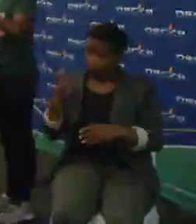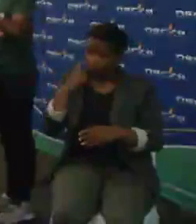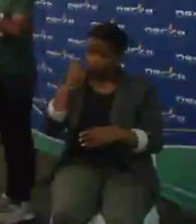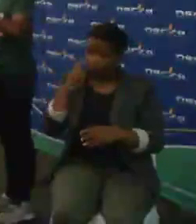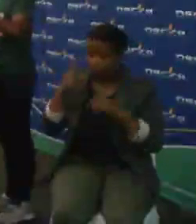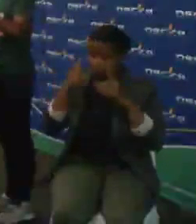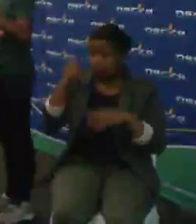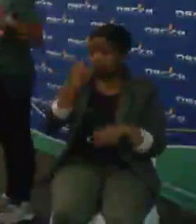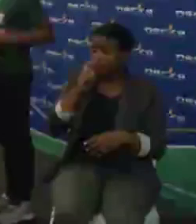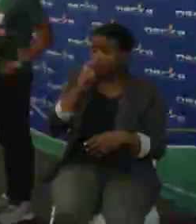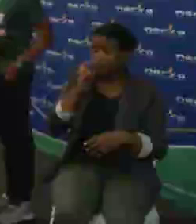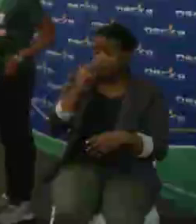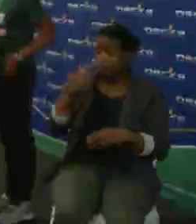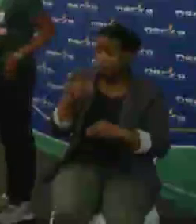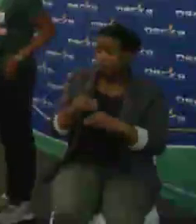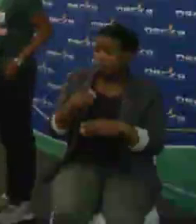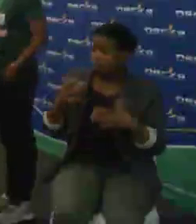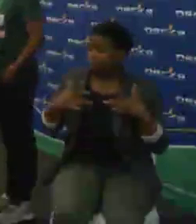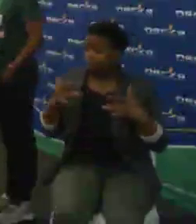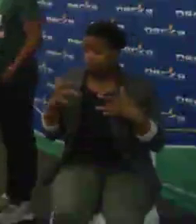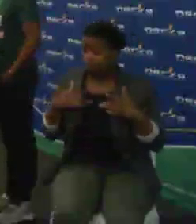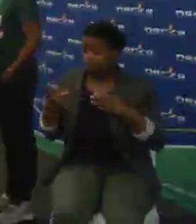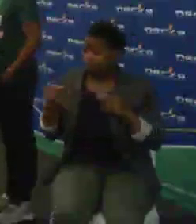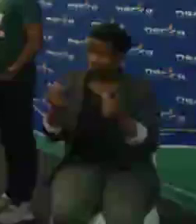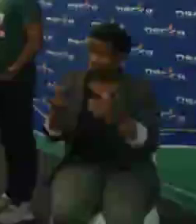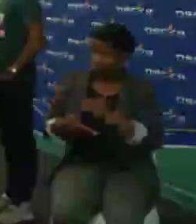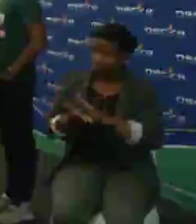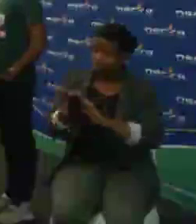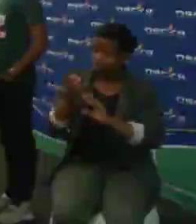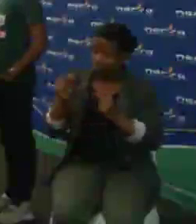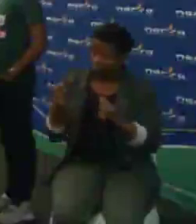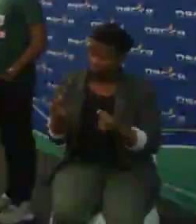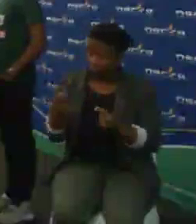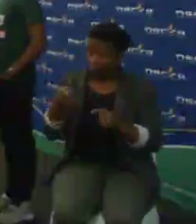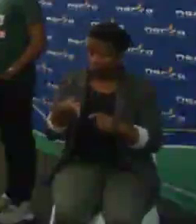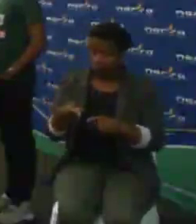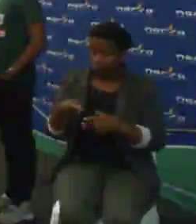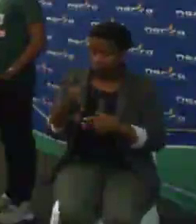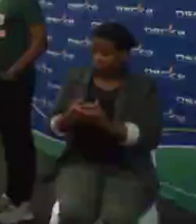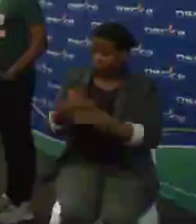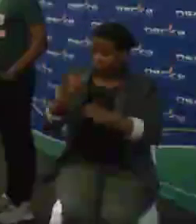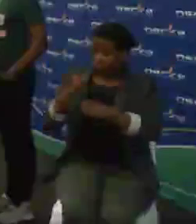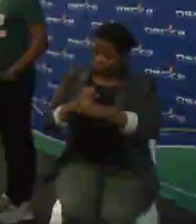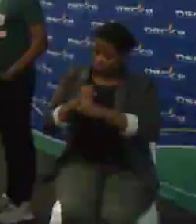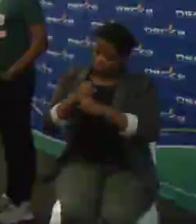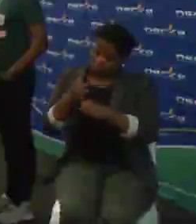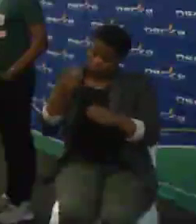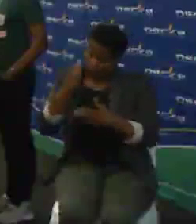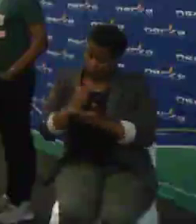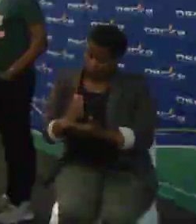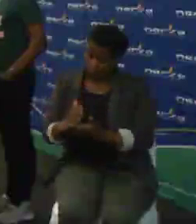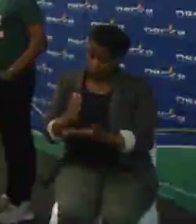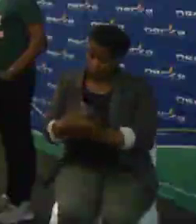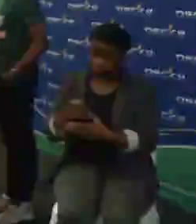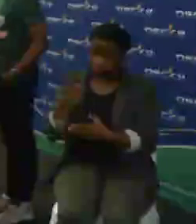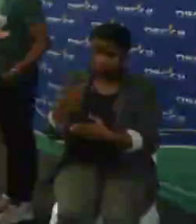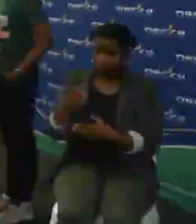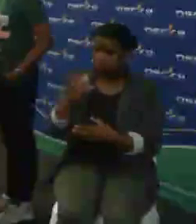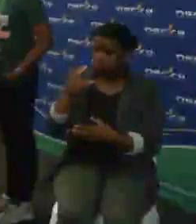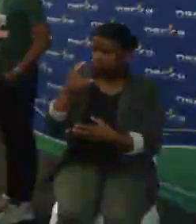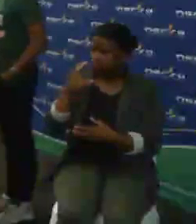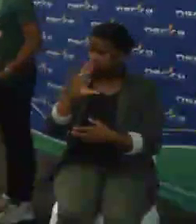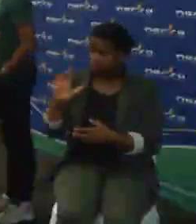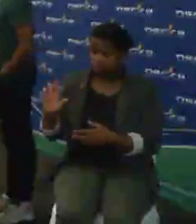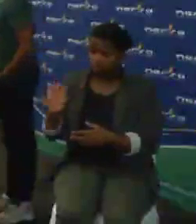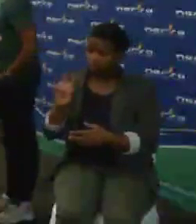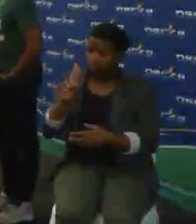There are concerns, of course, about what happens when if that determination is made, but I'm sure that we're smart enough to deal with it, whether